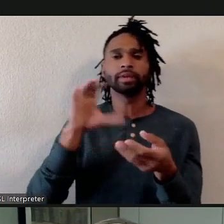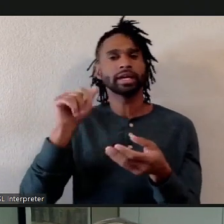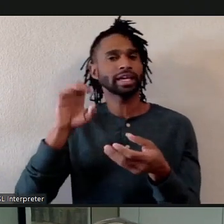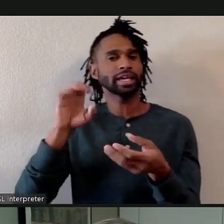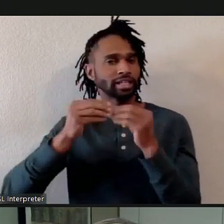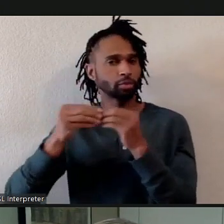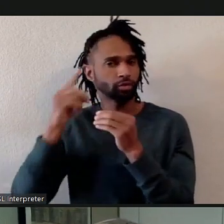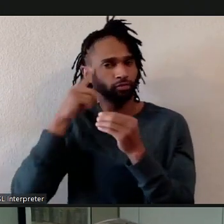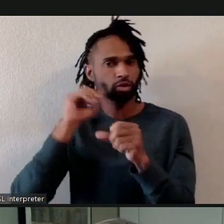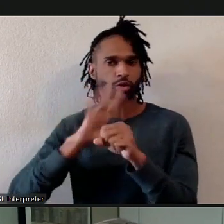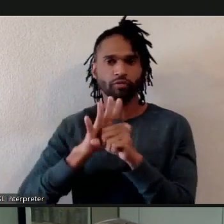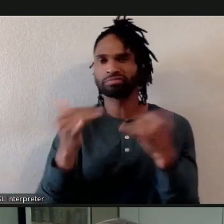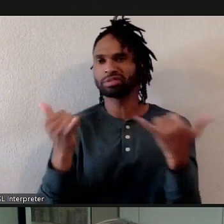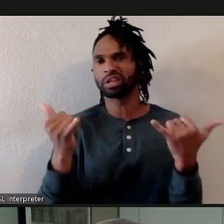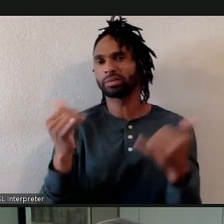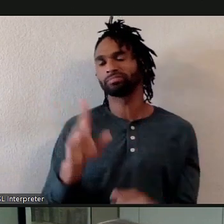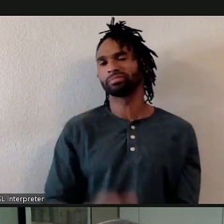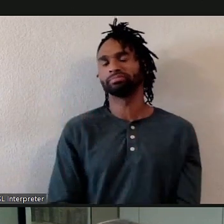today.